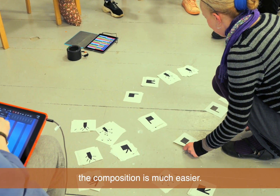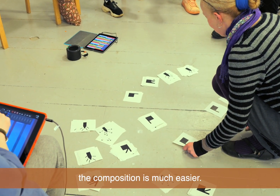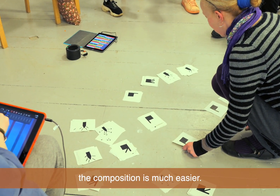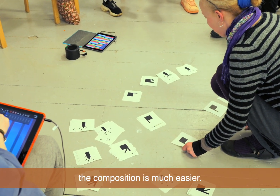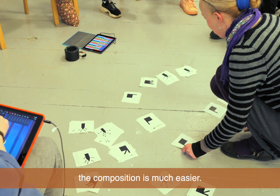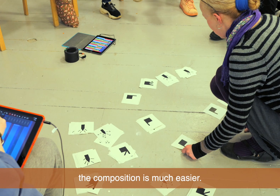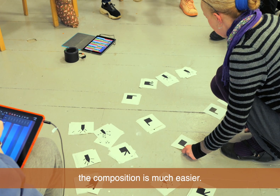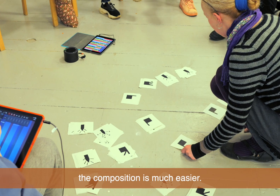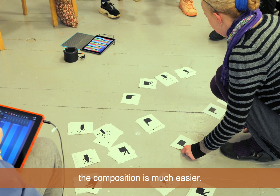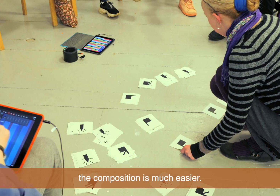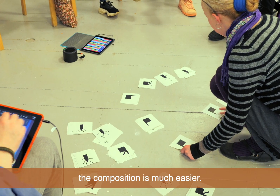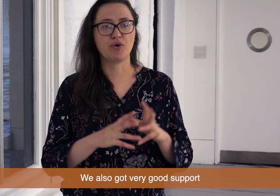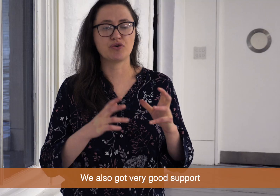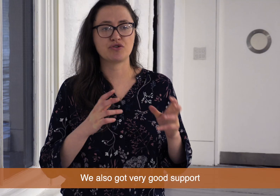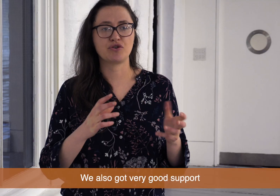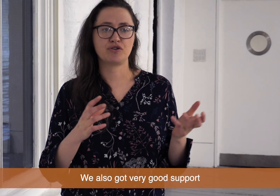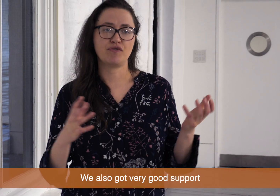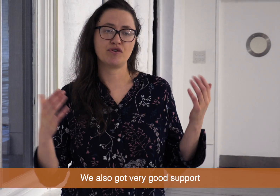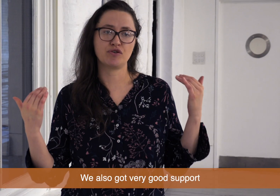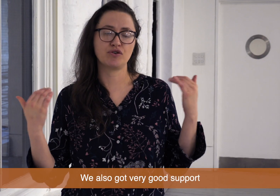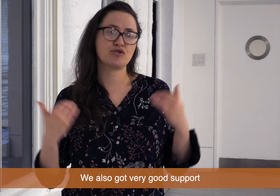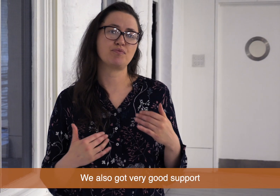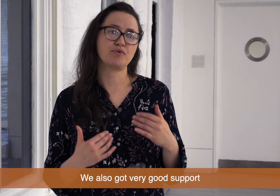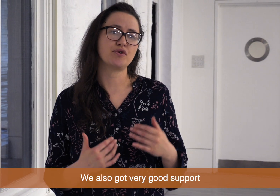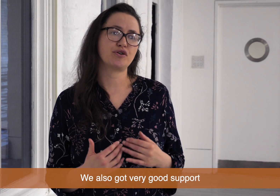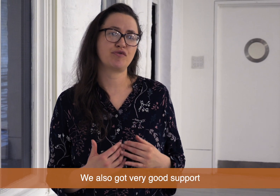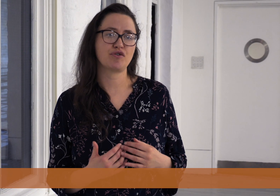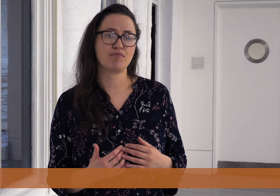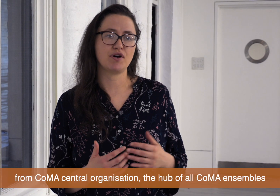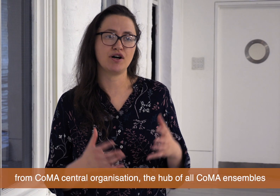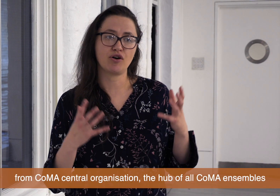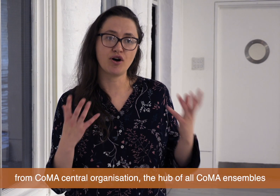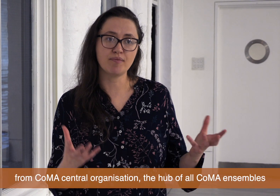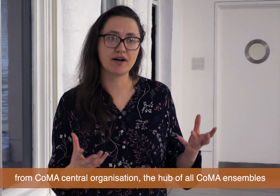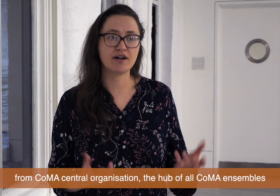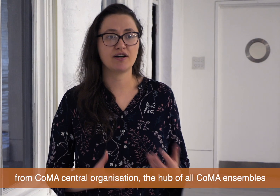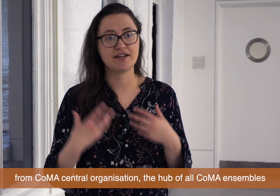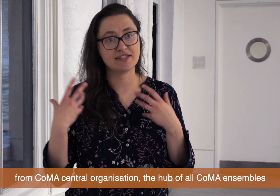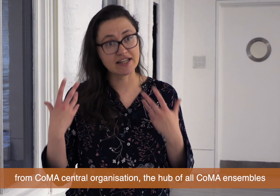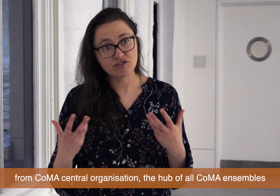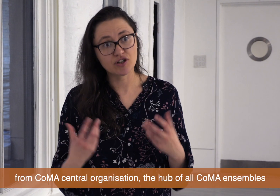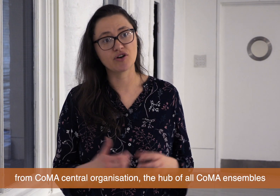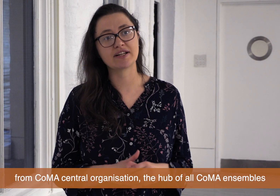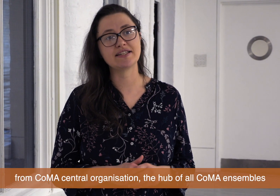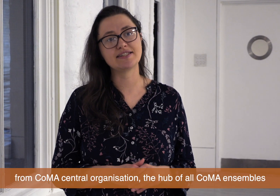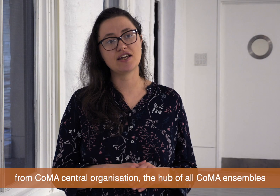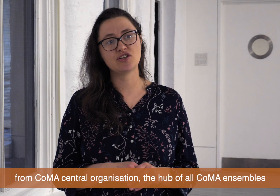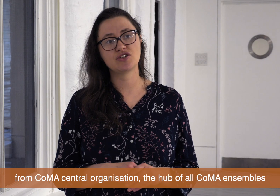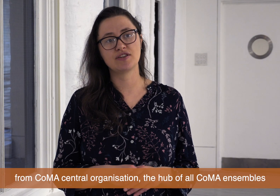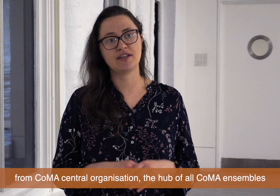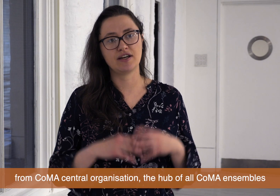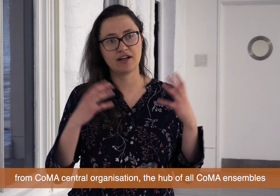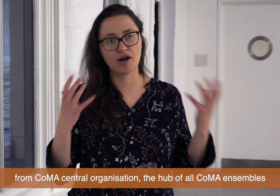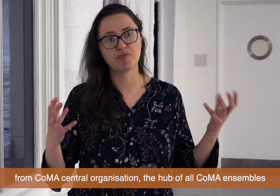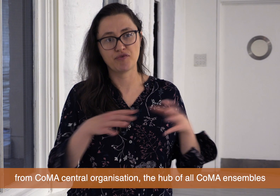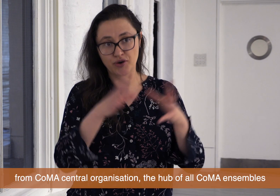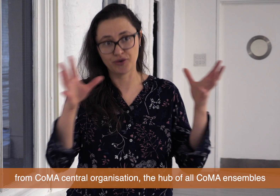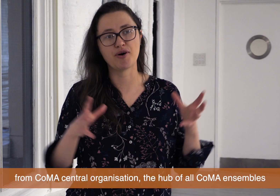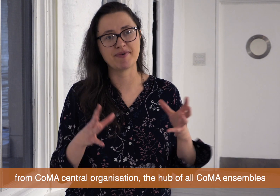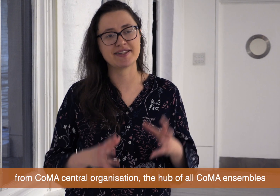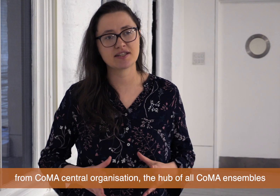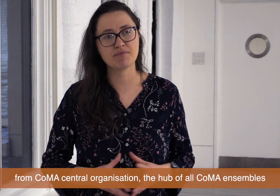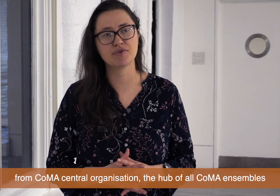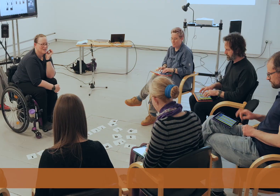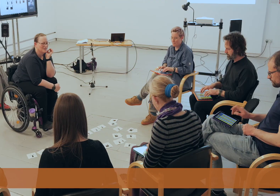composition is much easier. We also got very good support from Comma Central Organization, the hub of